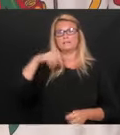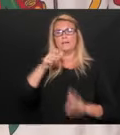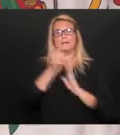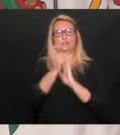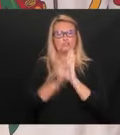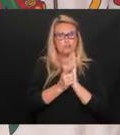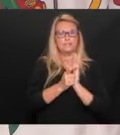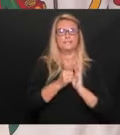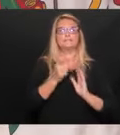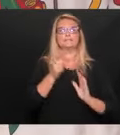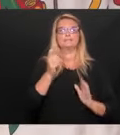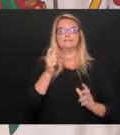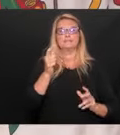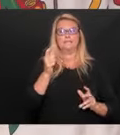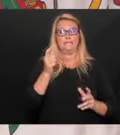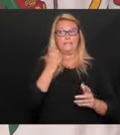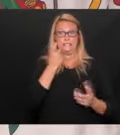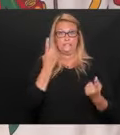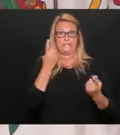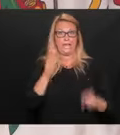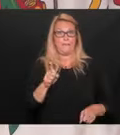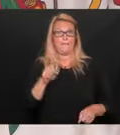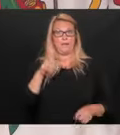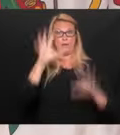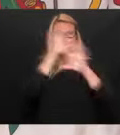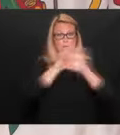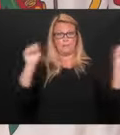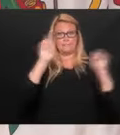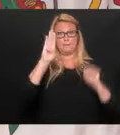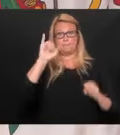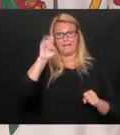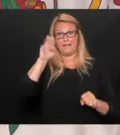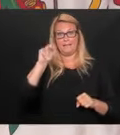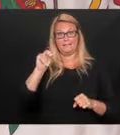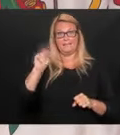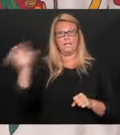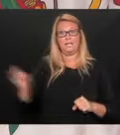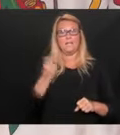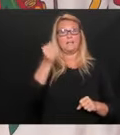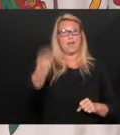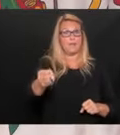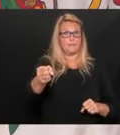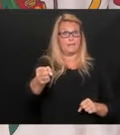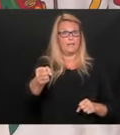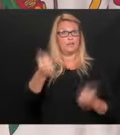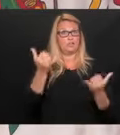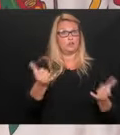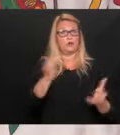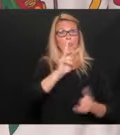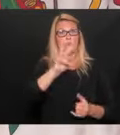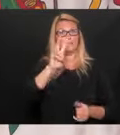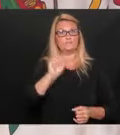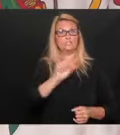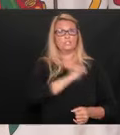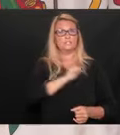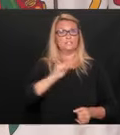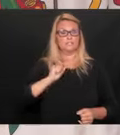have just happened and everything, but President Biden nominated current West Virginia